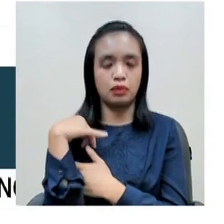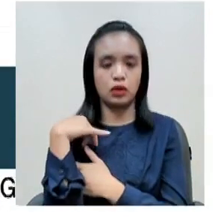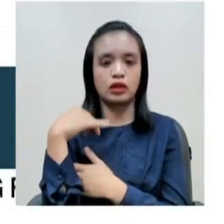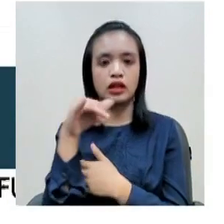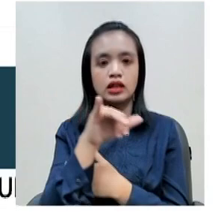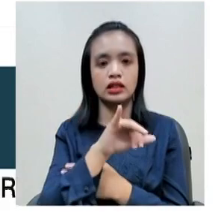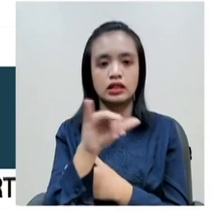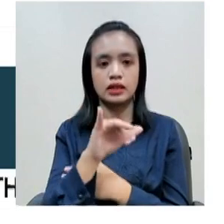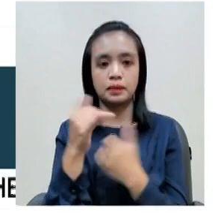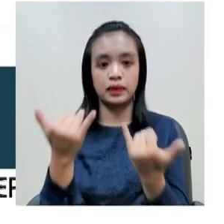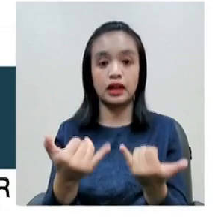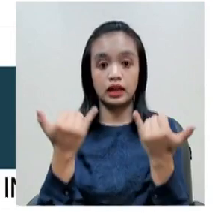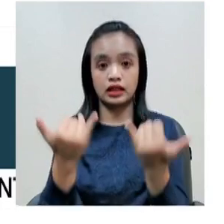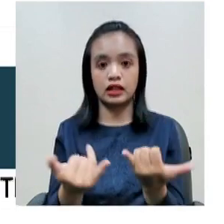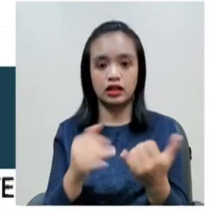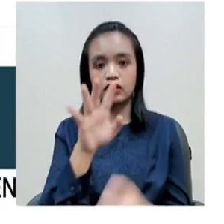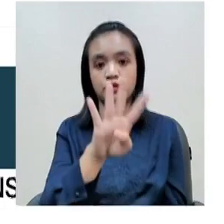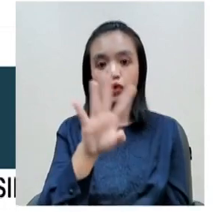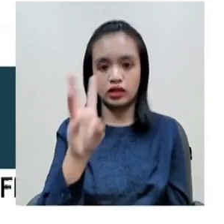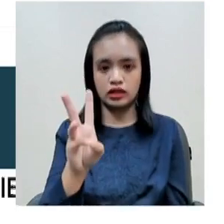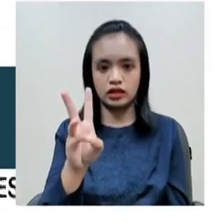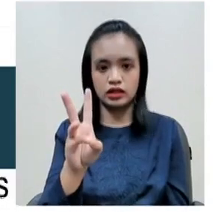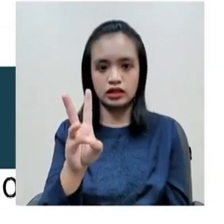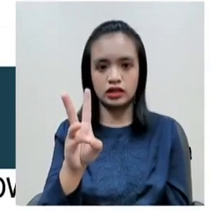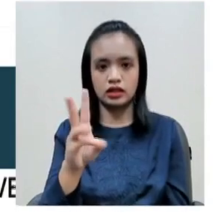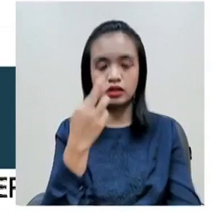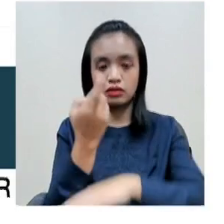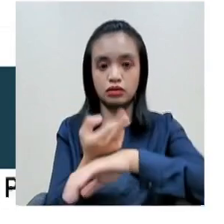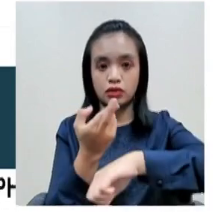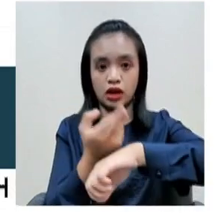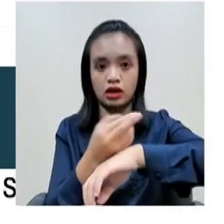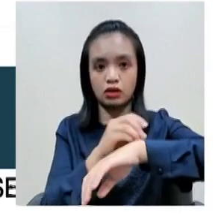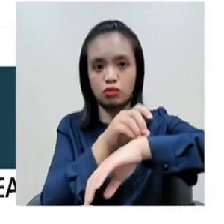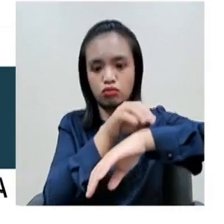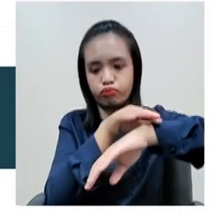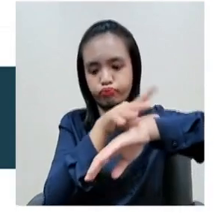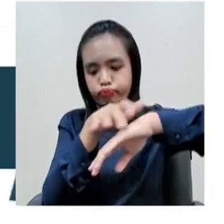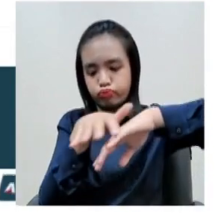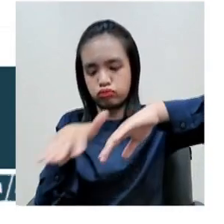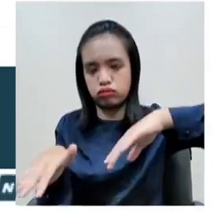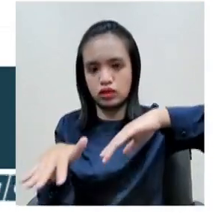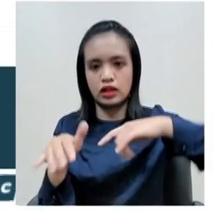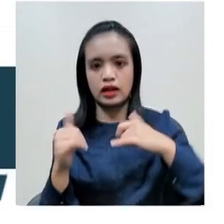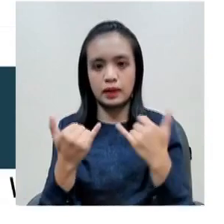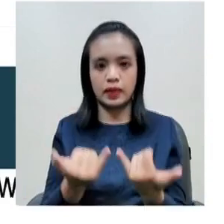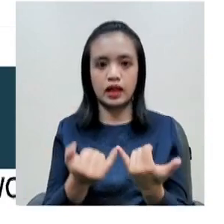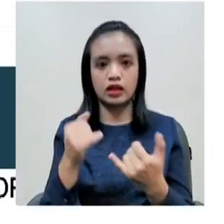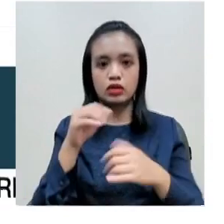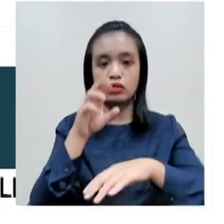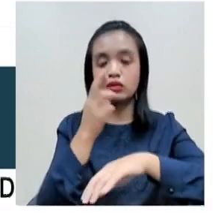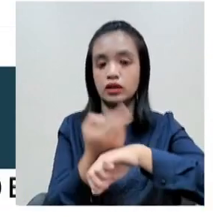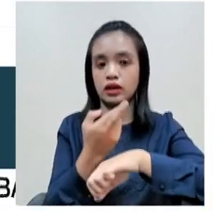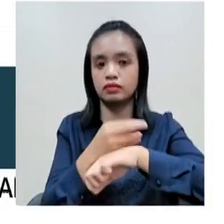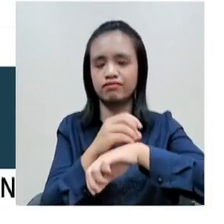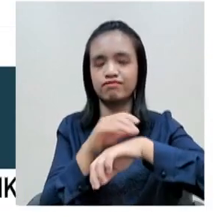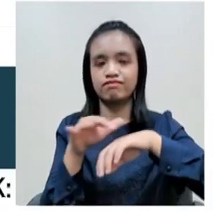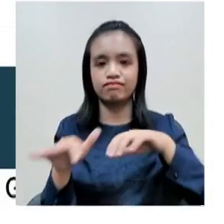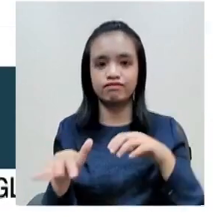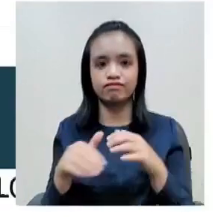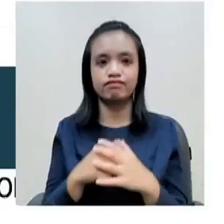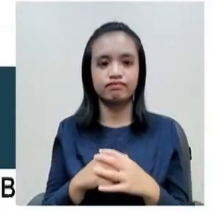No? And today we recorded 46 rockfall events. Now, the significance of rockfall is